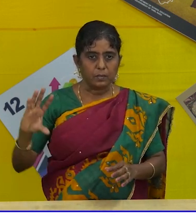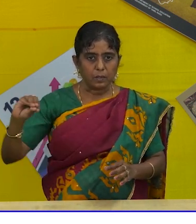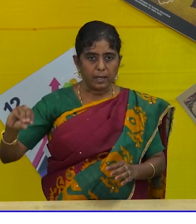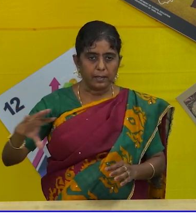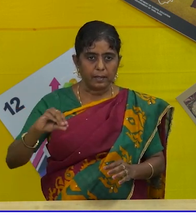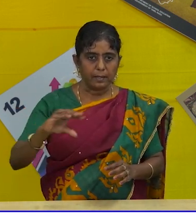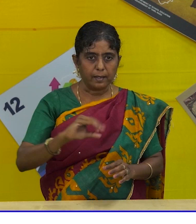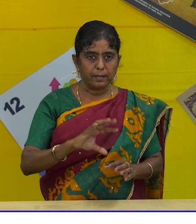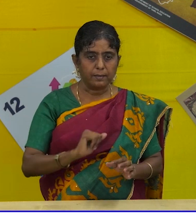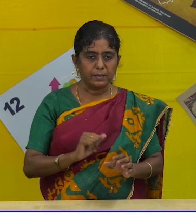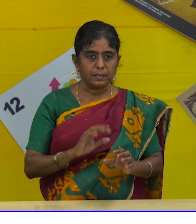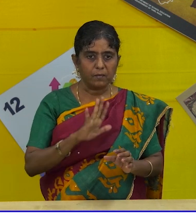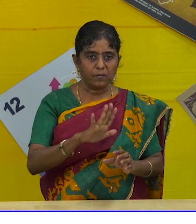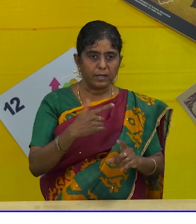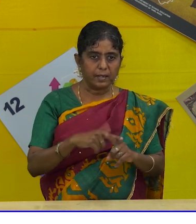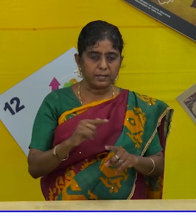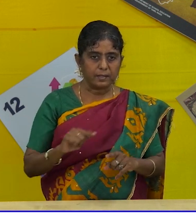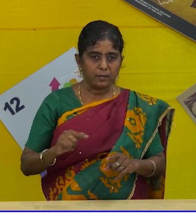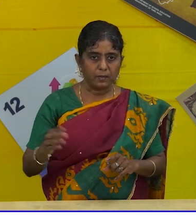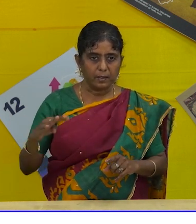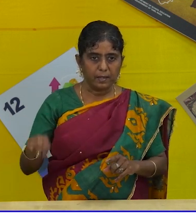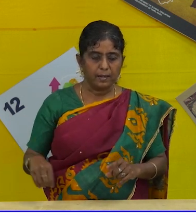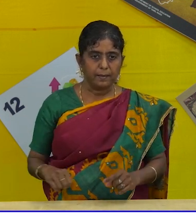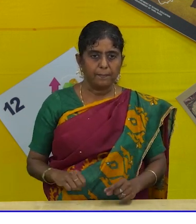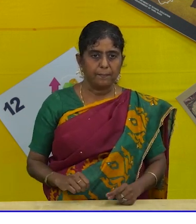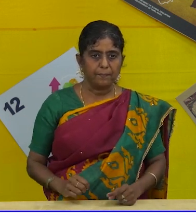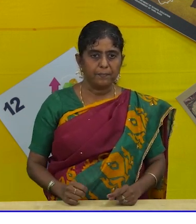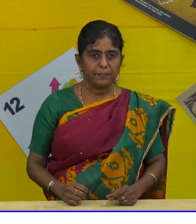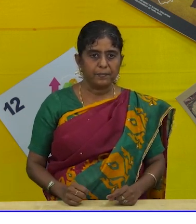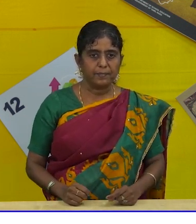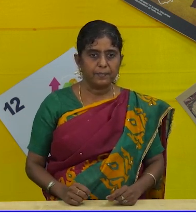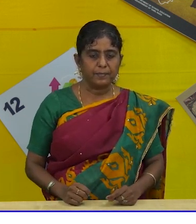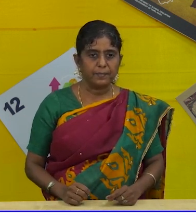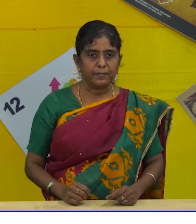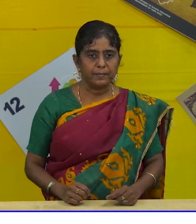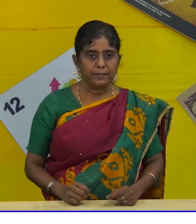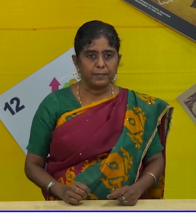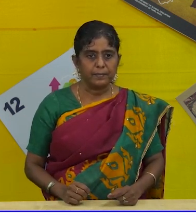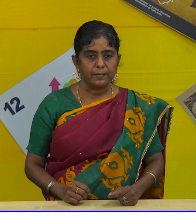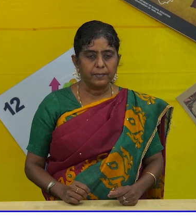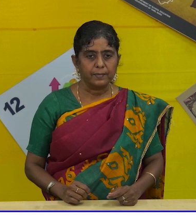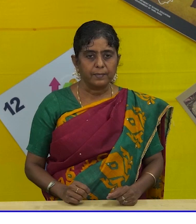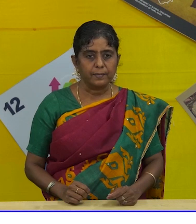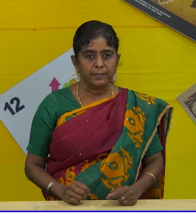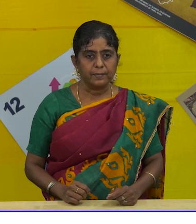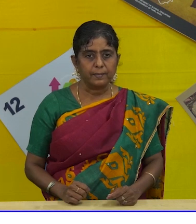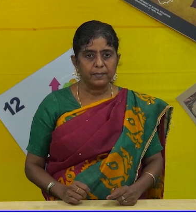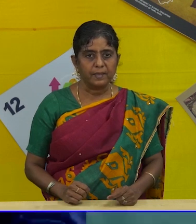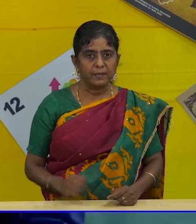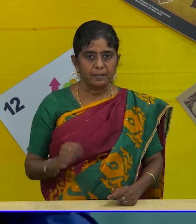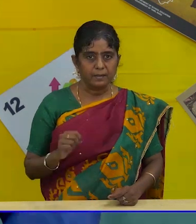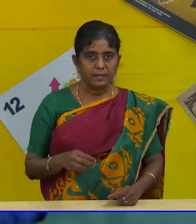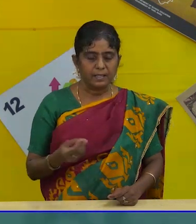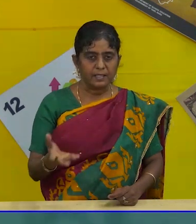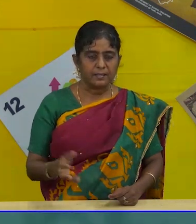adding them, you can get the 5x. After the equal sign, 3 and 6 are there. By adding them, you would get the 9.